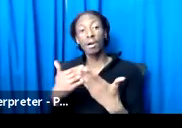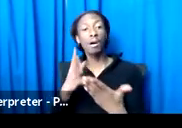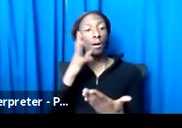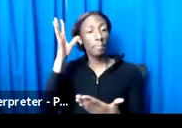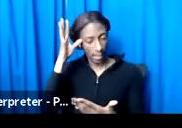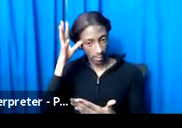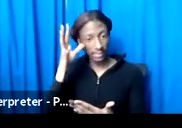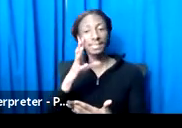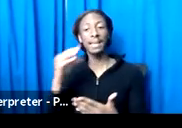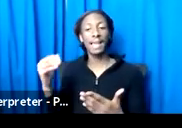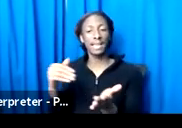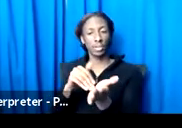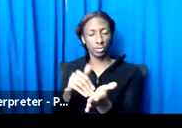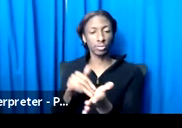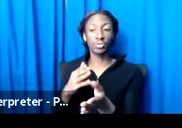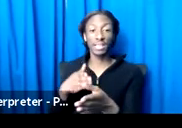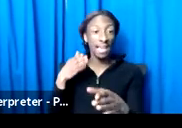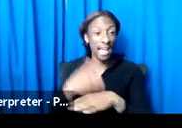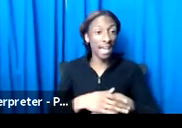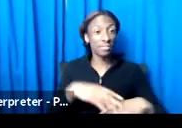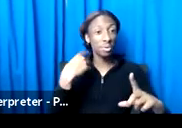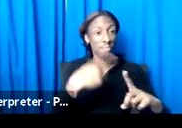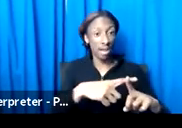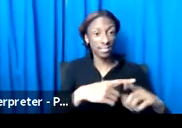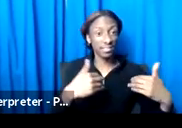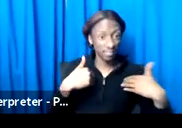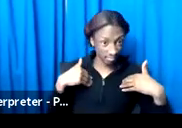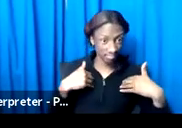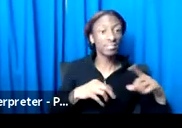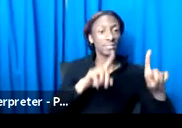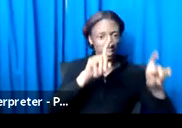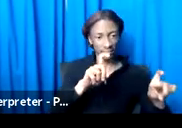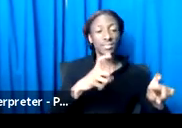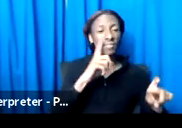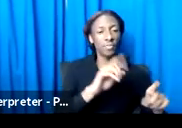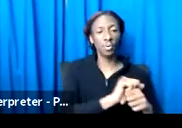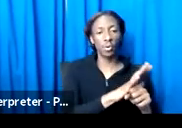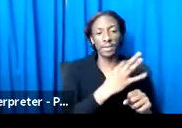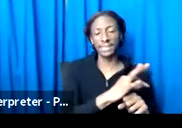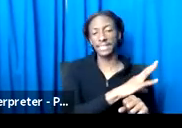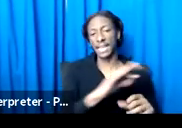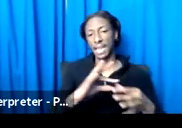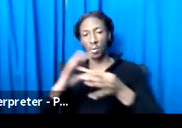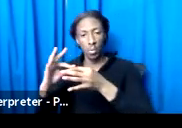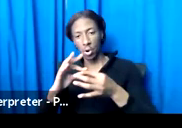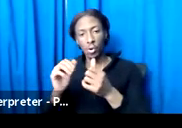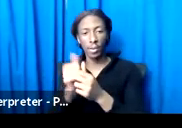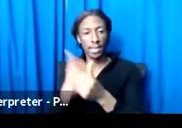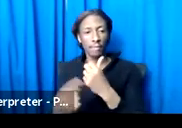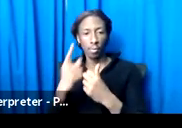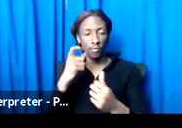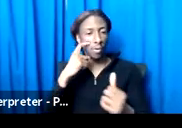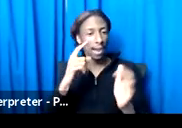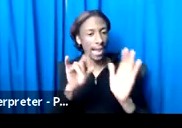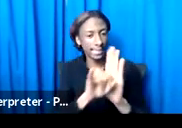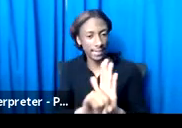health department immediately following a positive result for COVID-19, and work with local public health officials to identify close contacts, as well